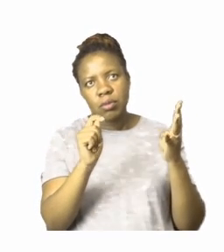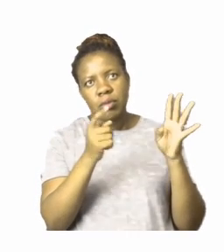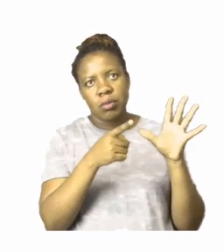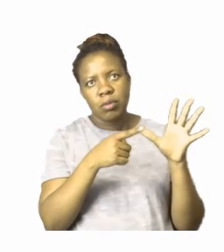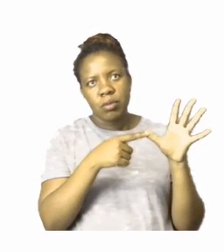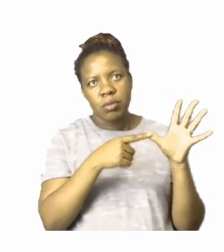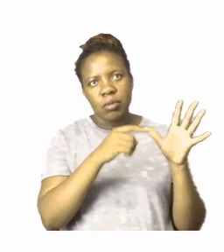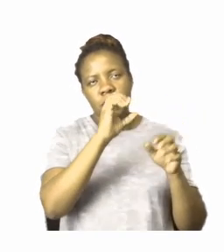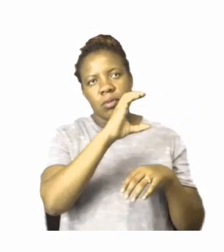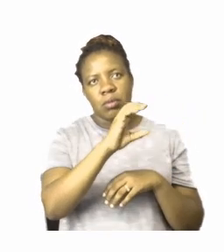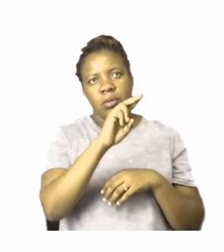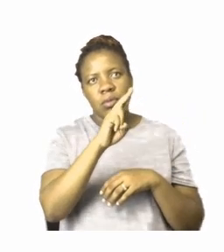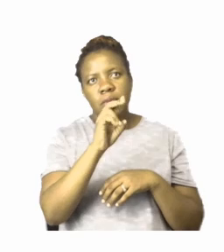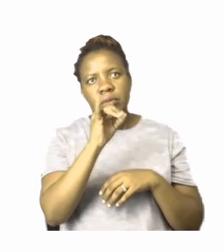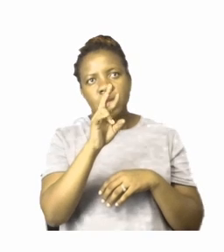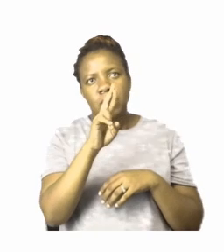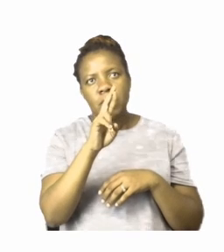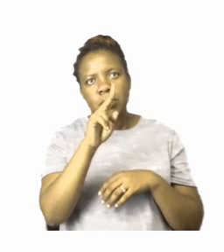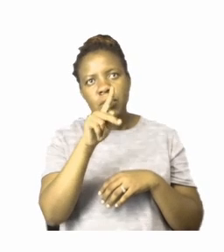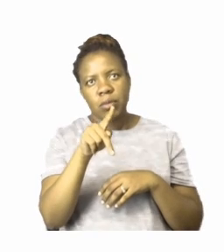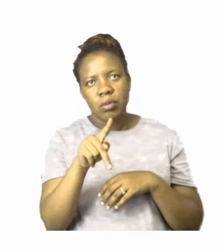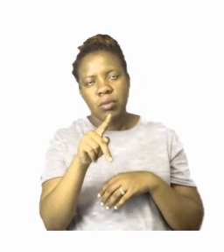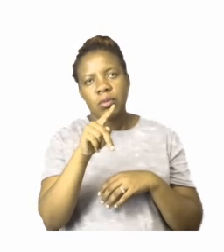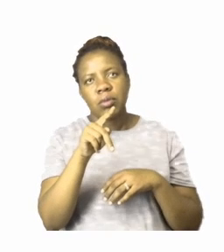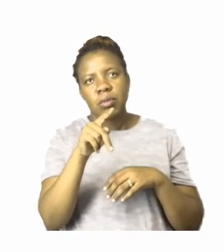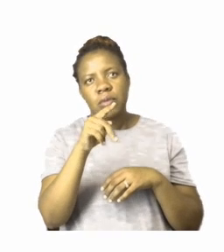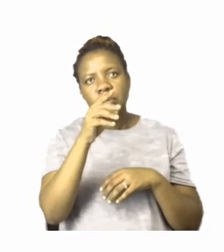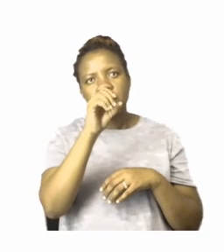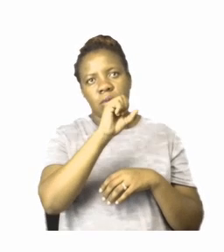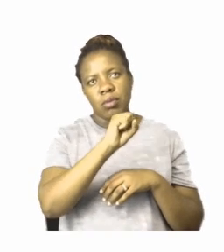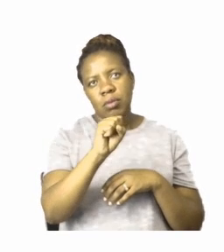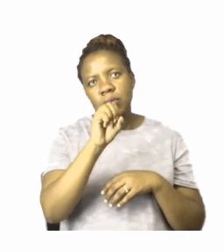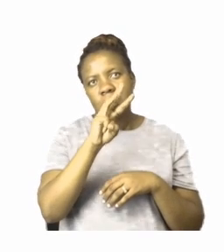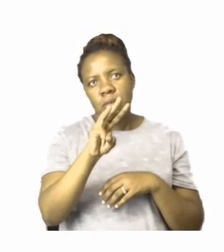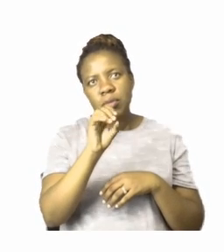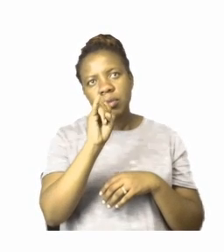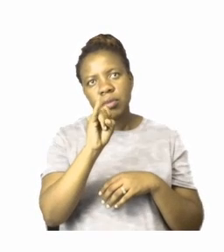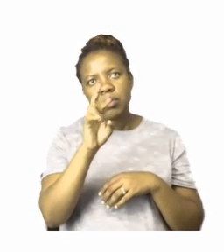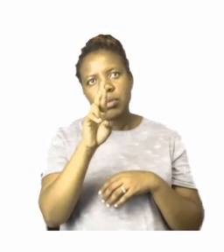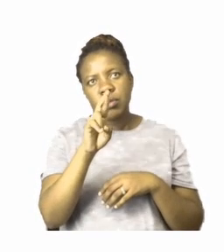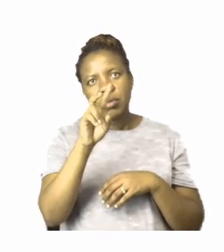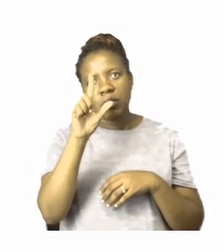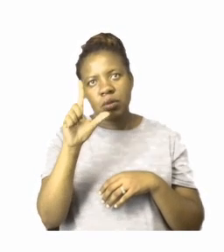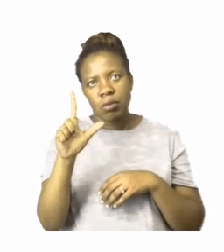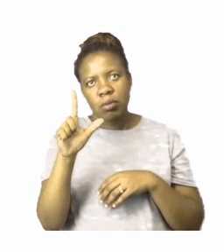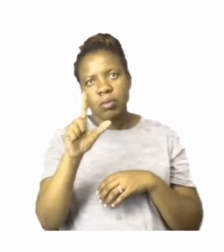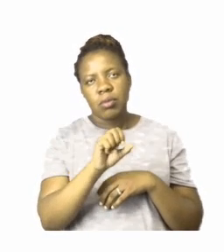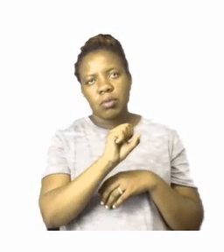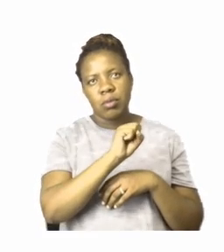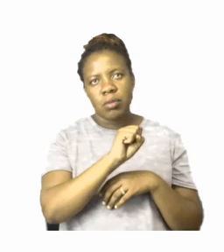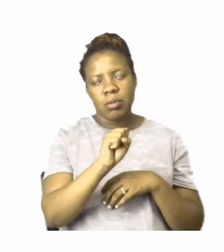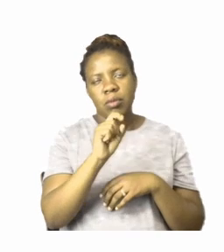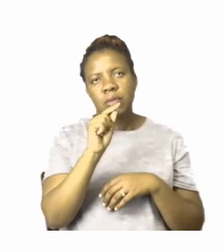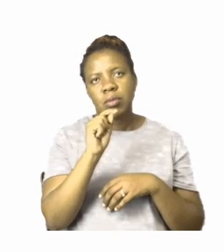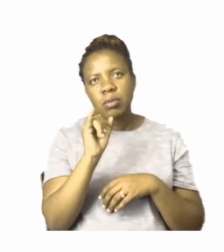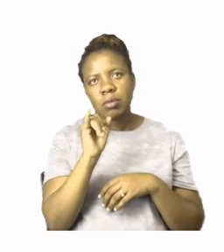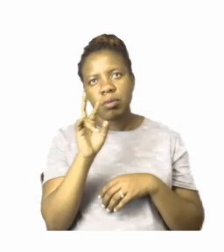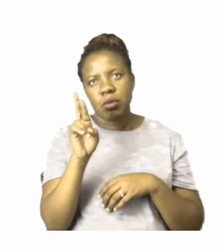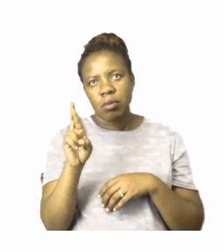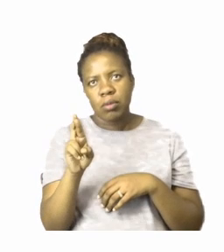swirl, stir, dirt, thirsty, shirt,